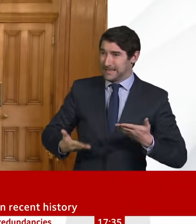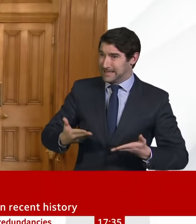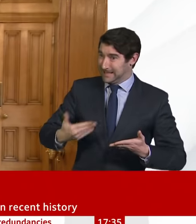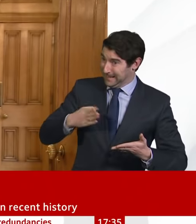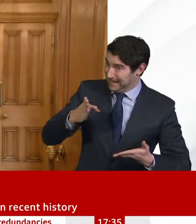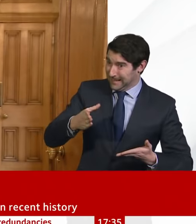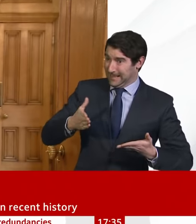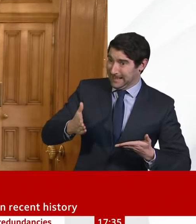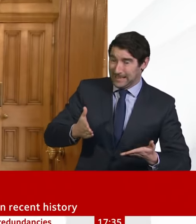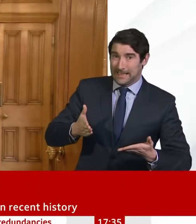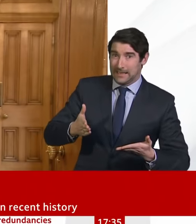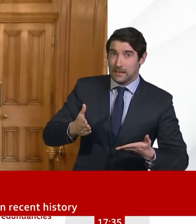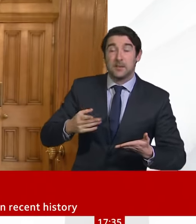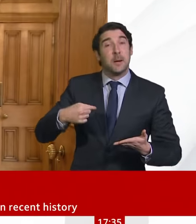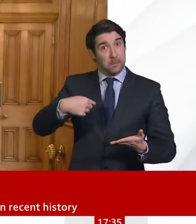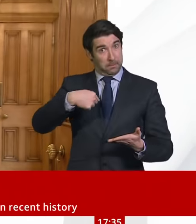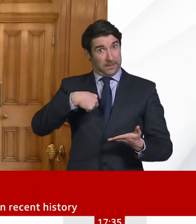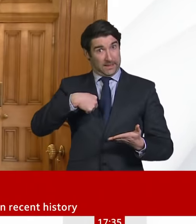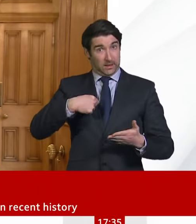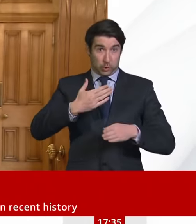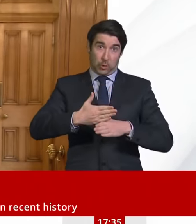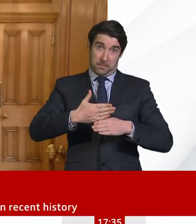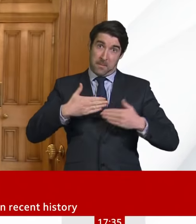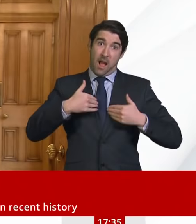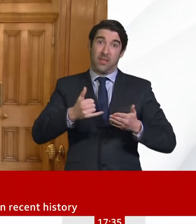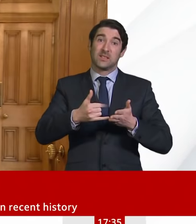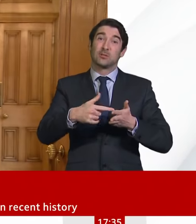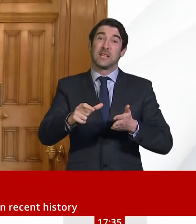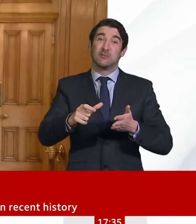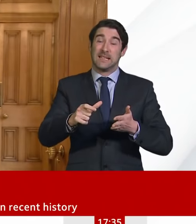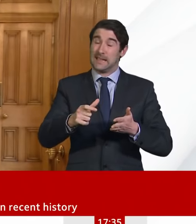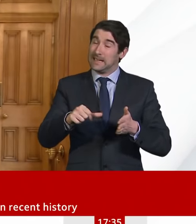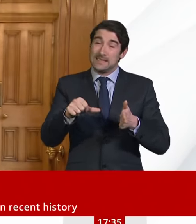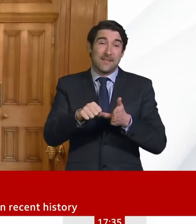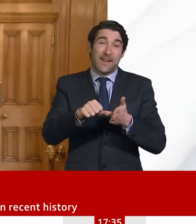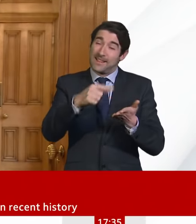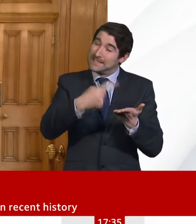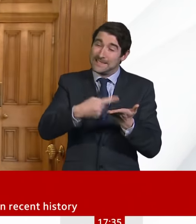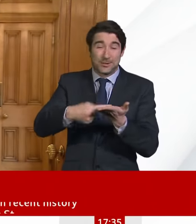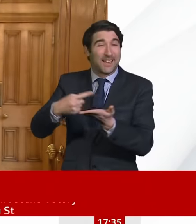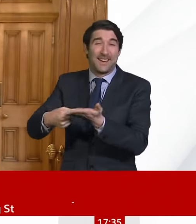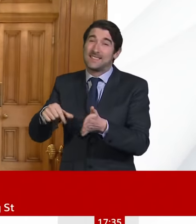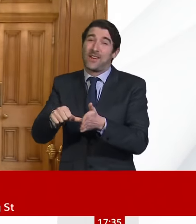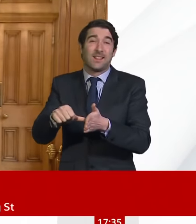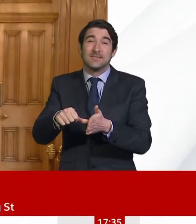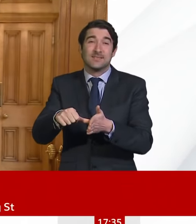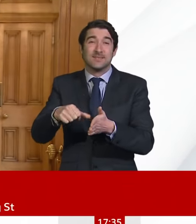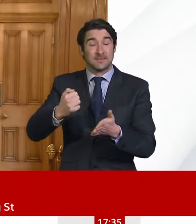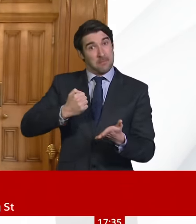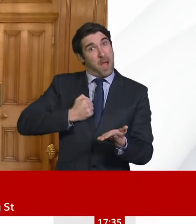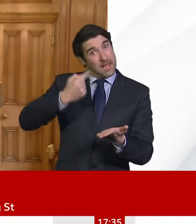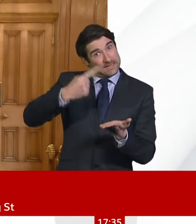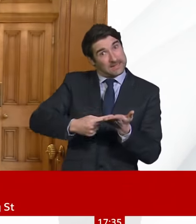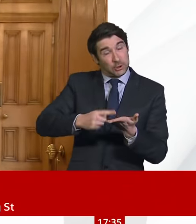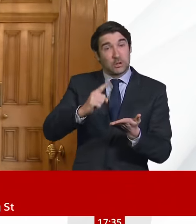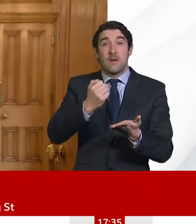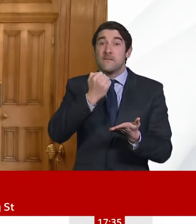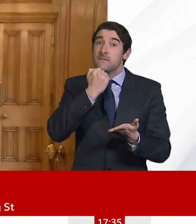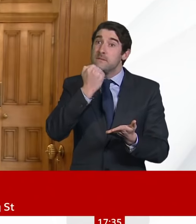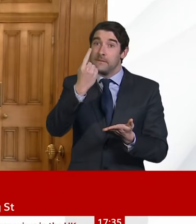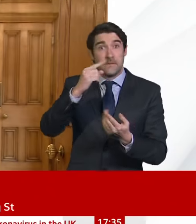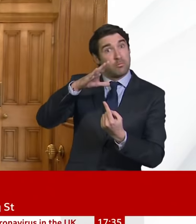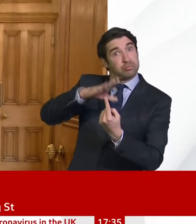difference between life and death. I believe anybody in my shoes would have taken the same decision.